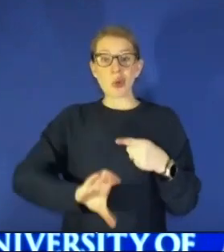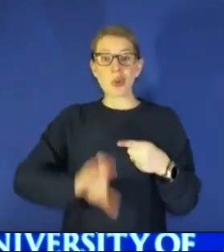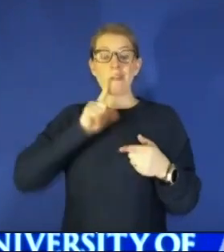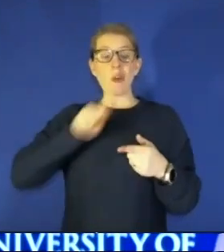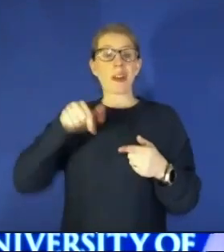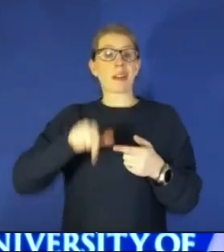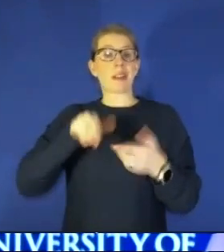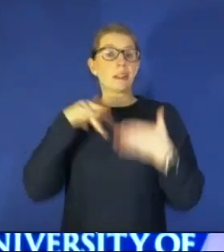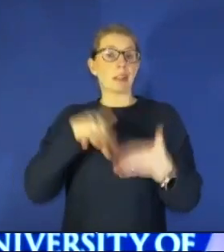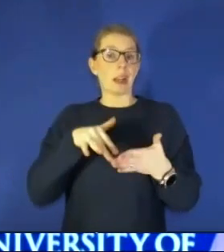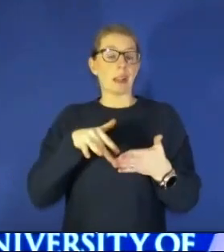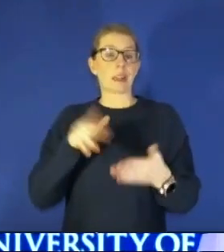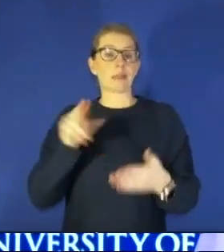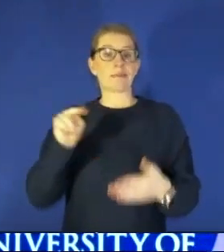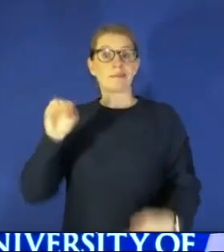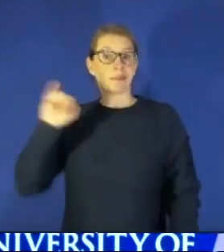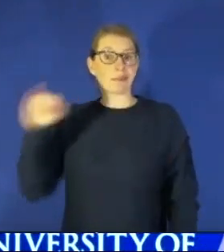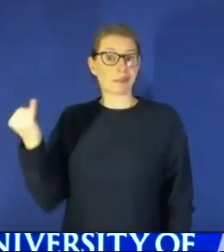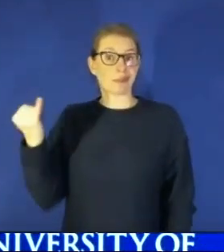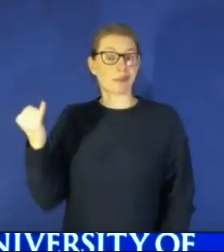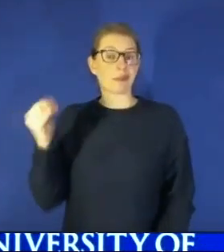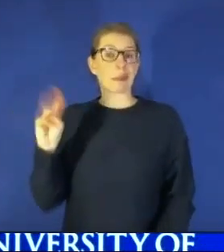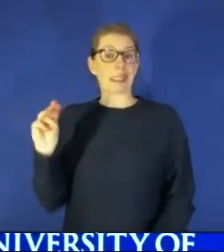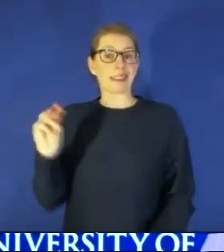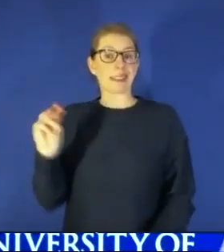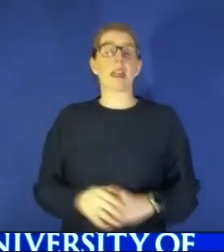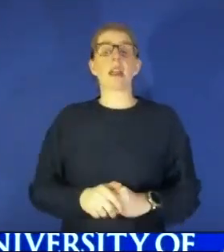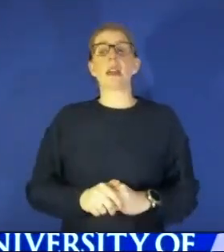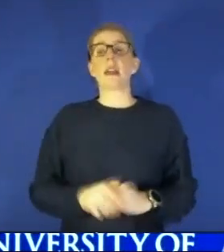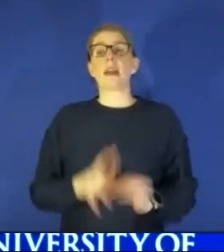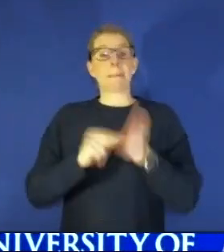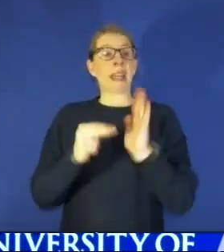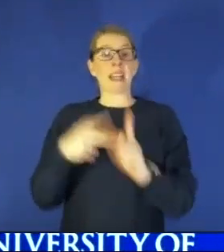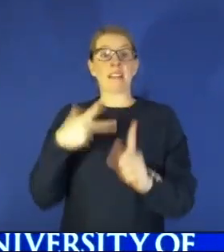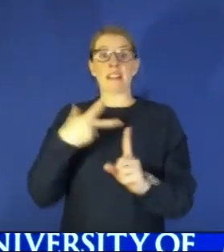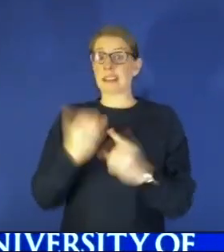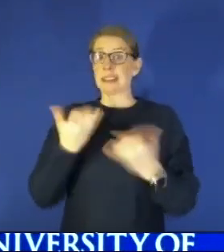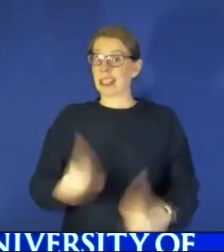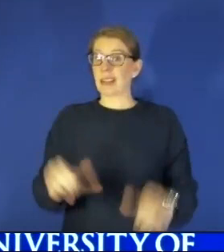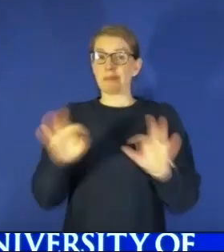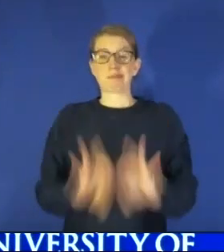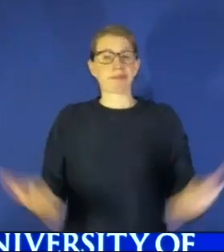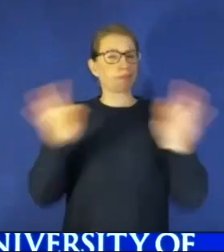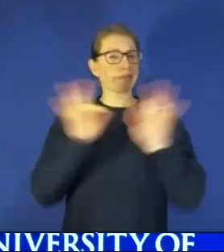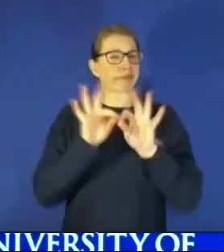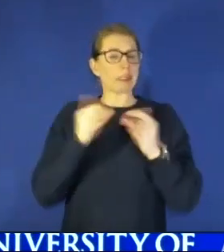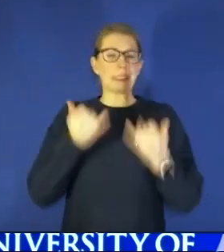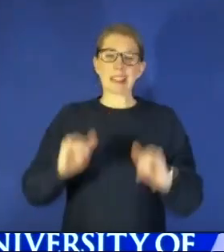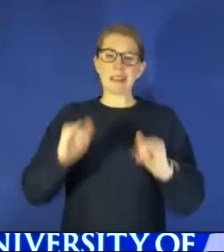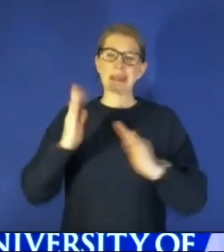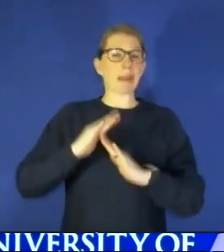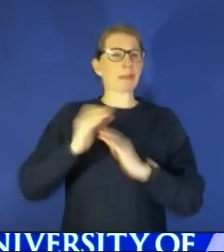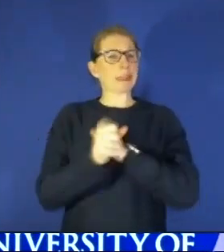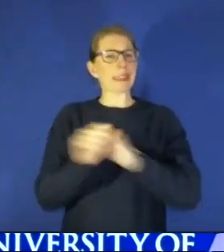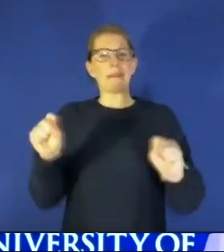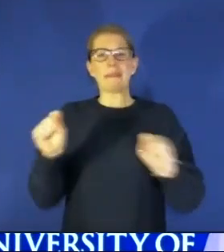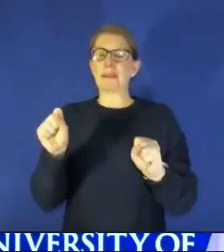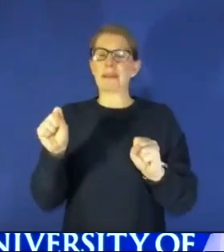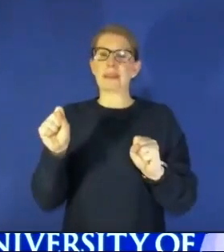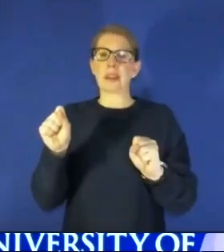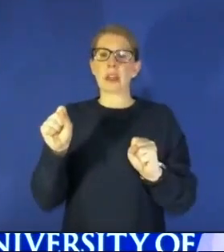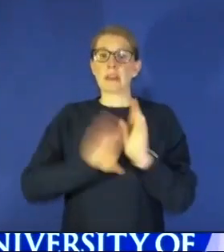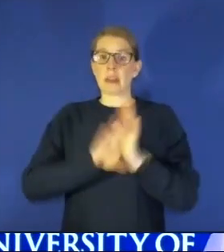New England Journal of Medicine. Their last study is that vaccination is still warranted. Vaccination continues to be the safest way to develop